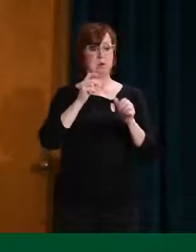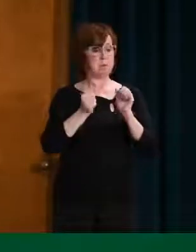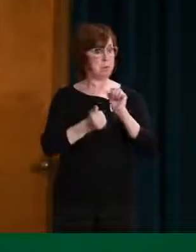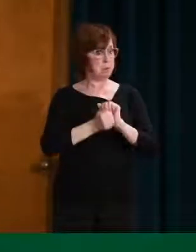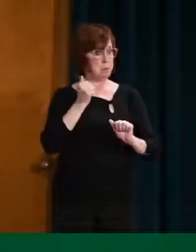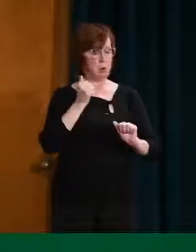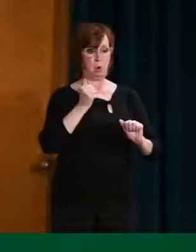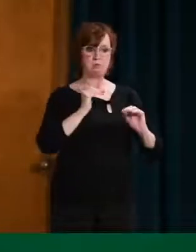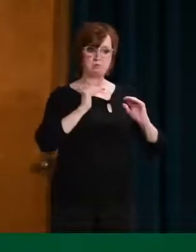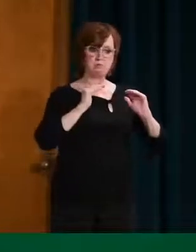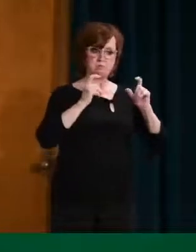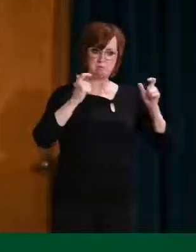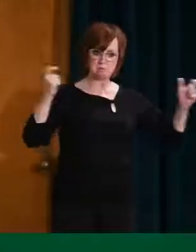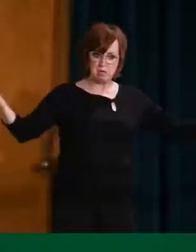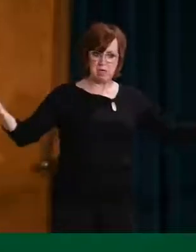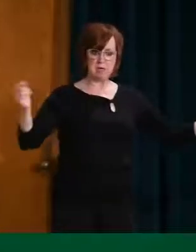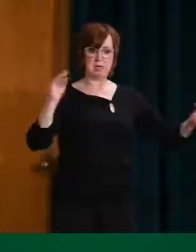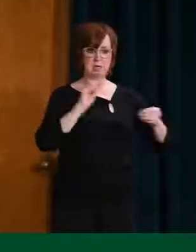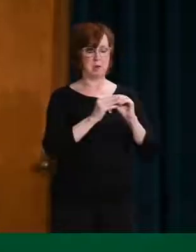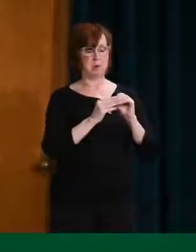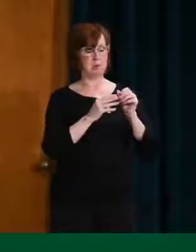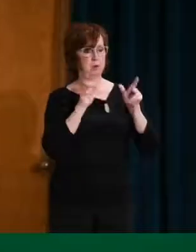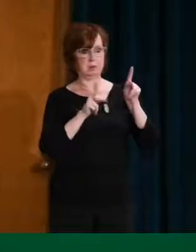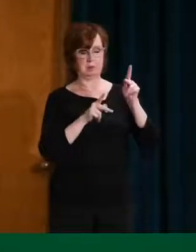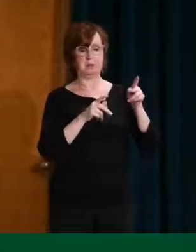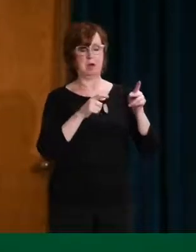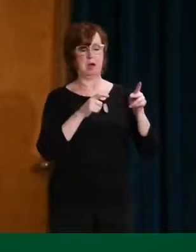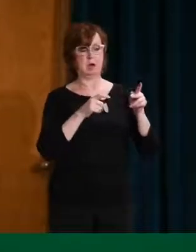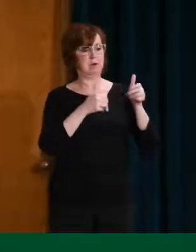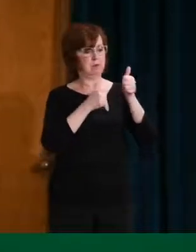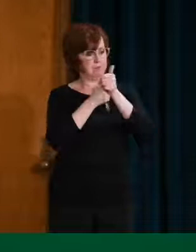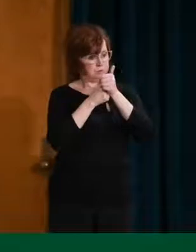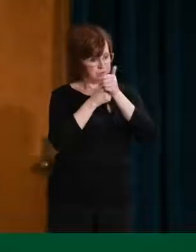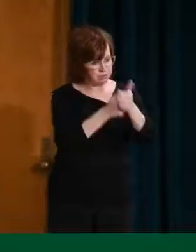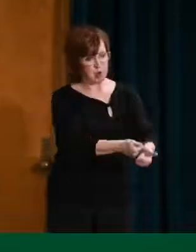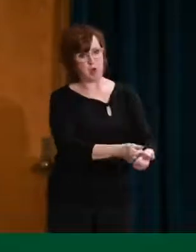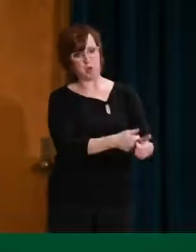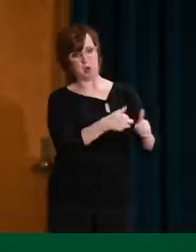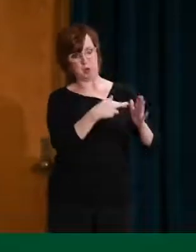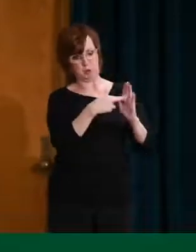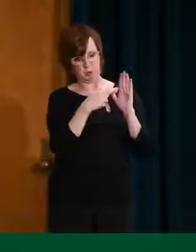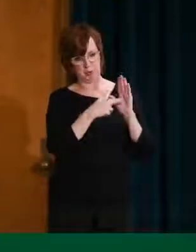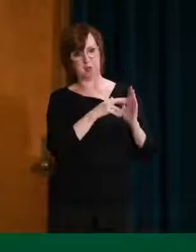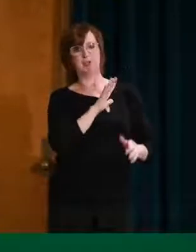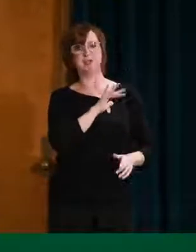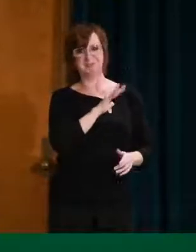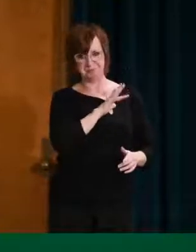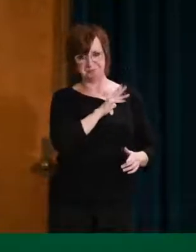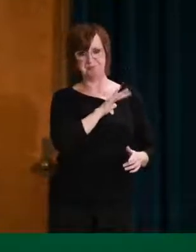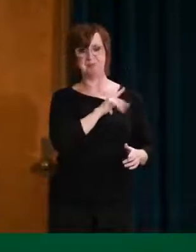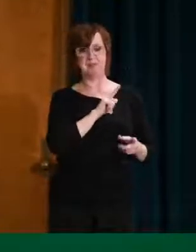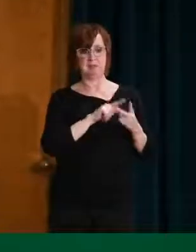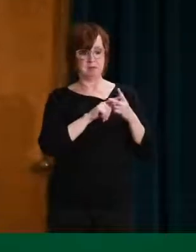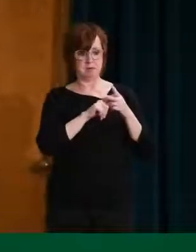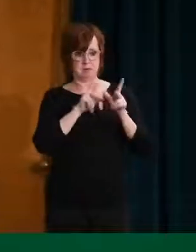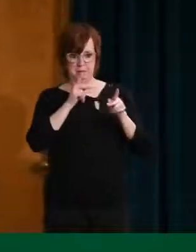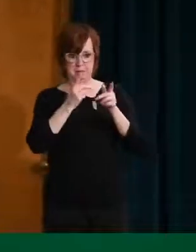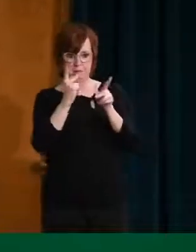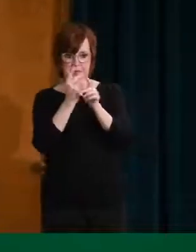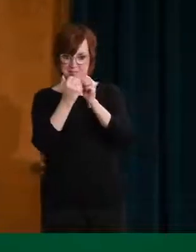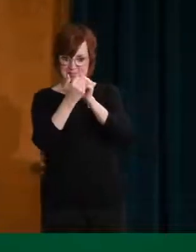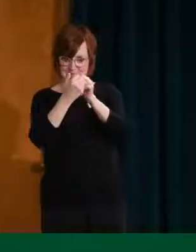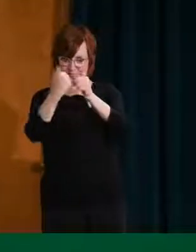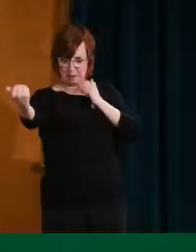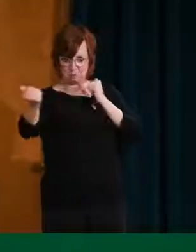adhering to the orders that have been put forward. They're by and large adhering to physical distancing